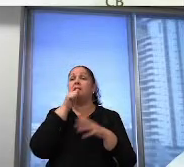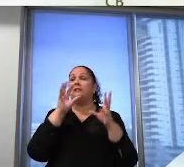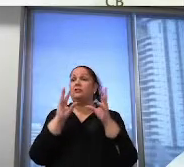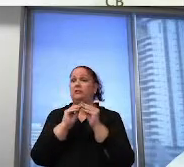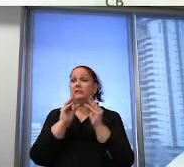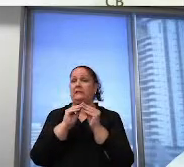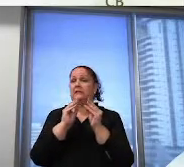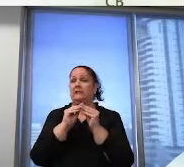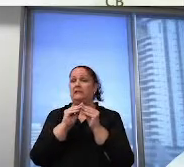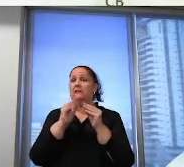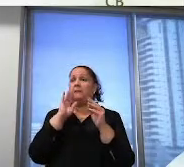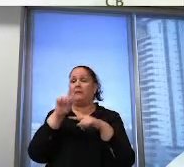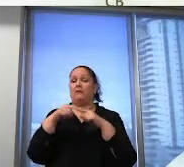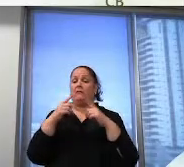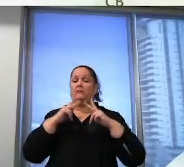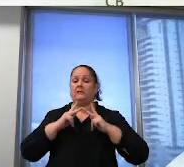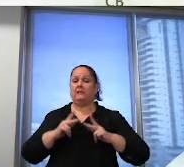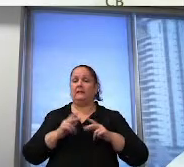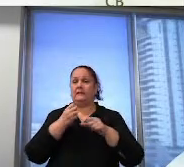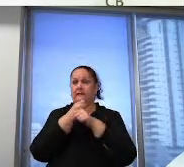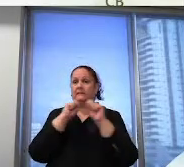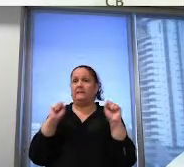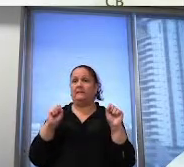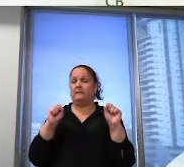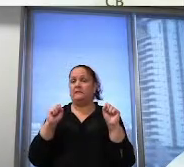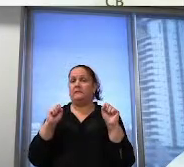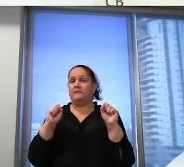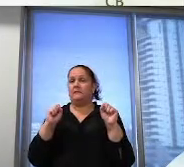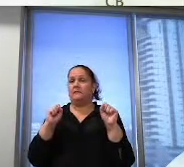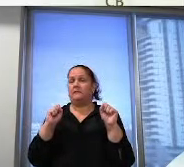session on physical security,